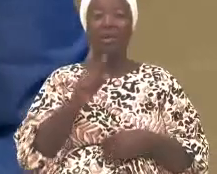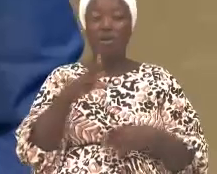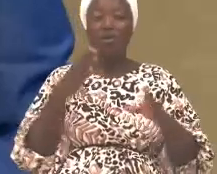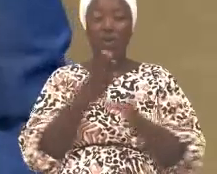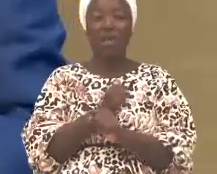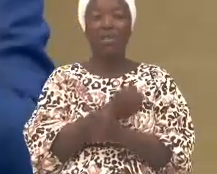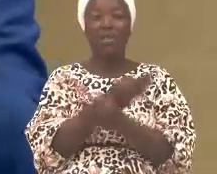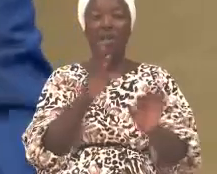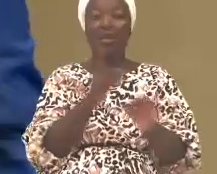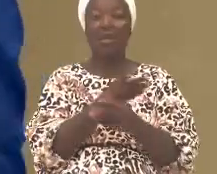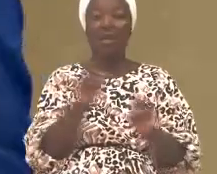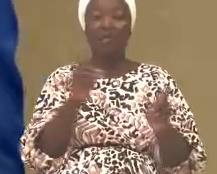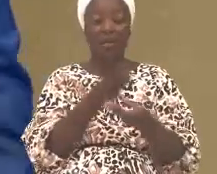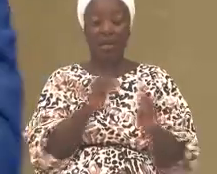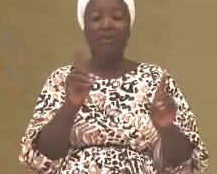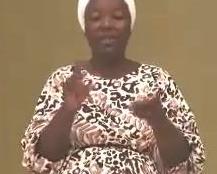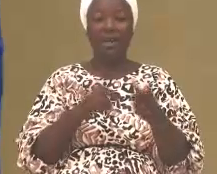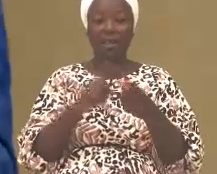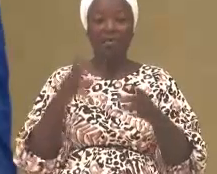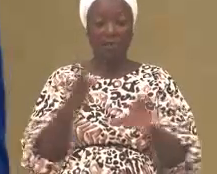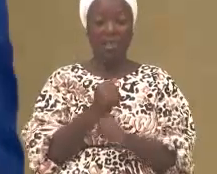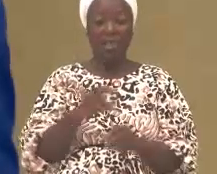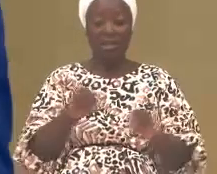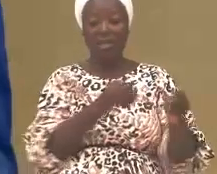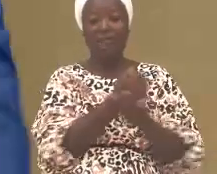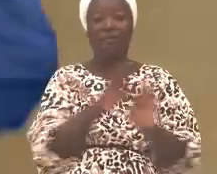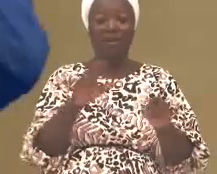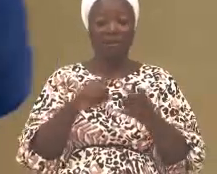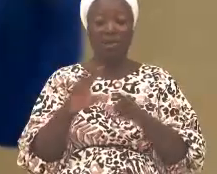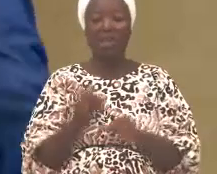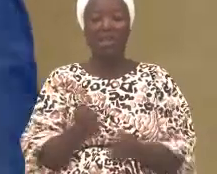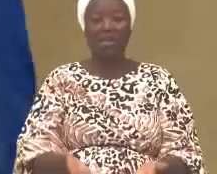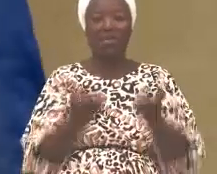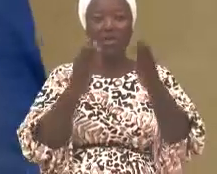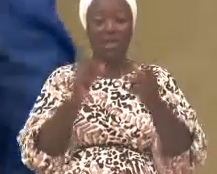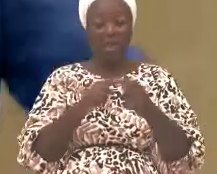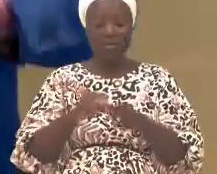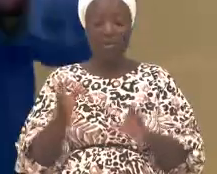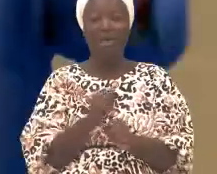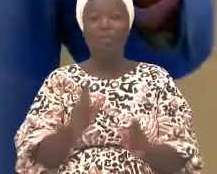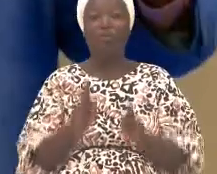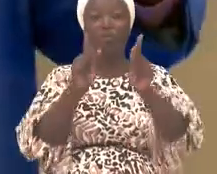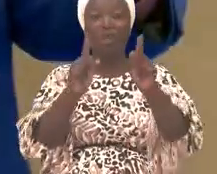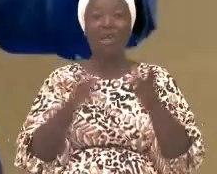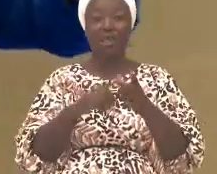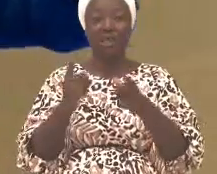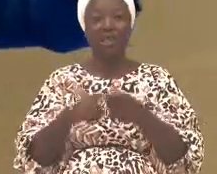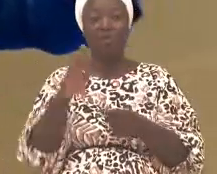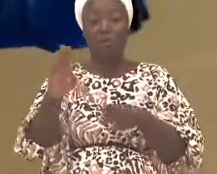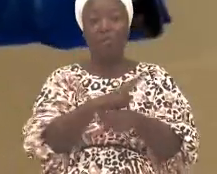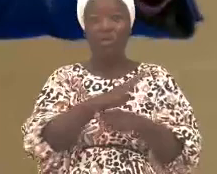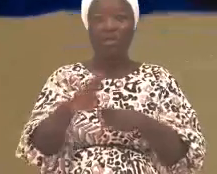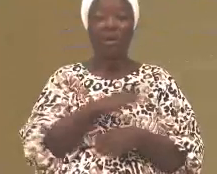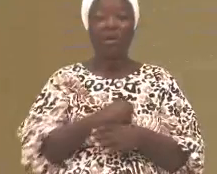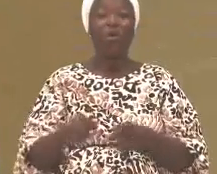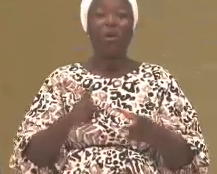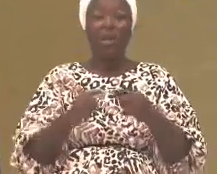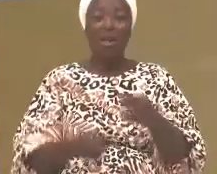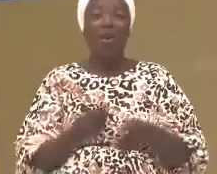delivered, you get set free, you get exalted, you get promoted, and your business will